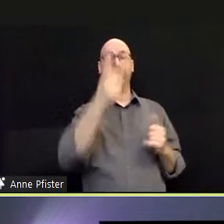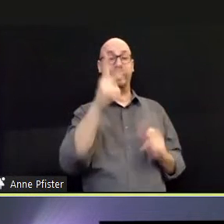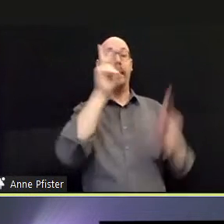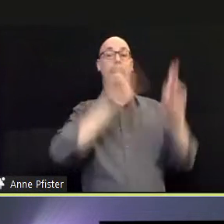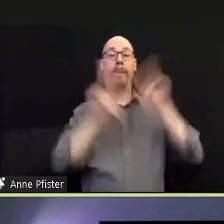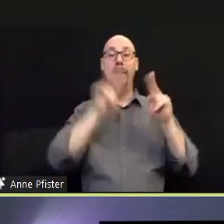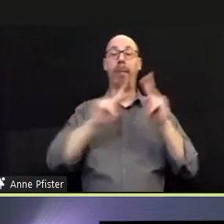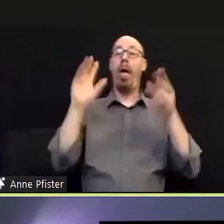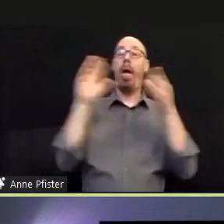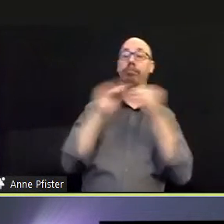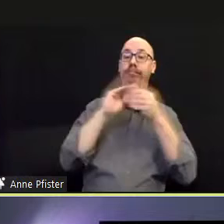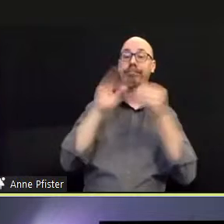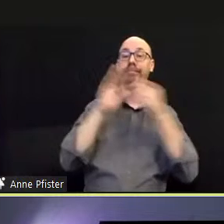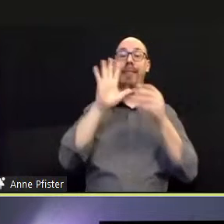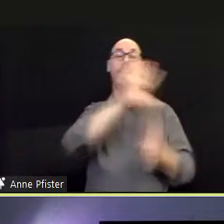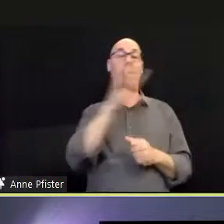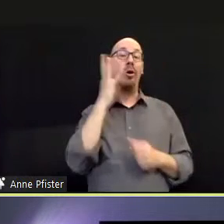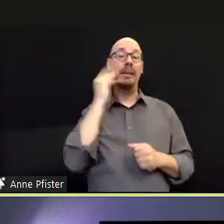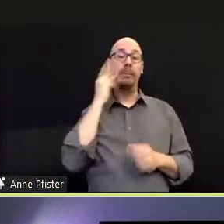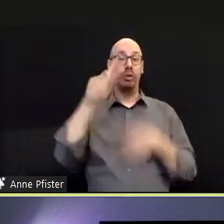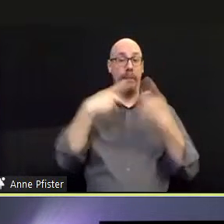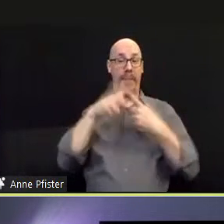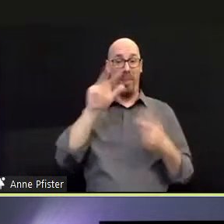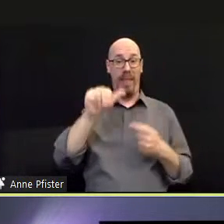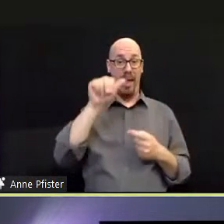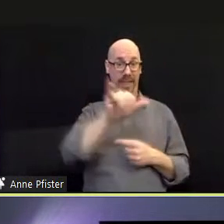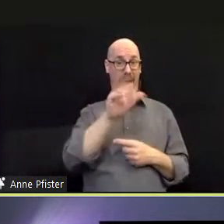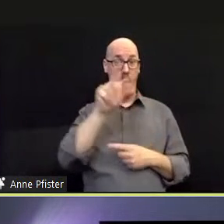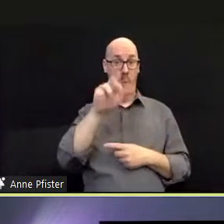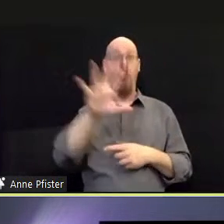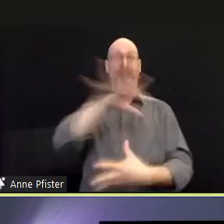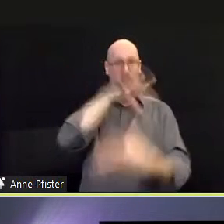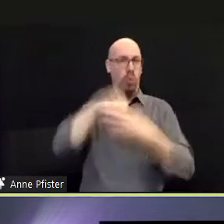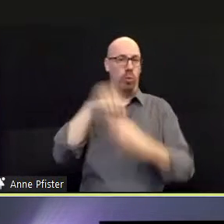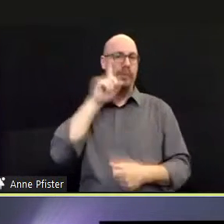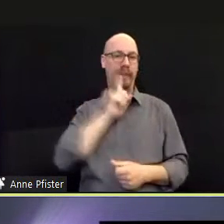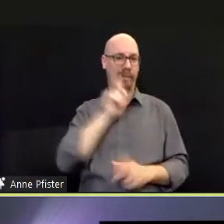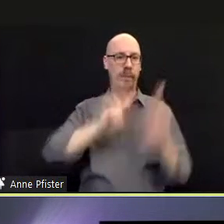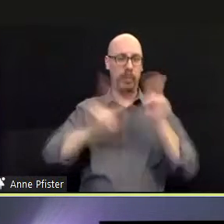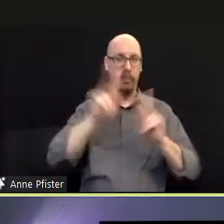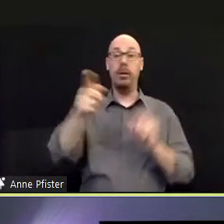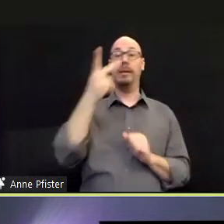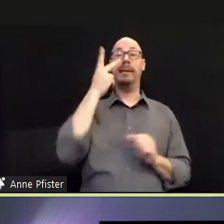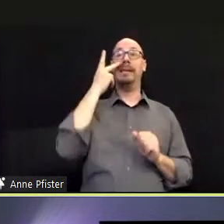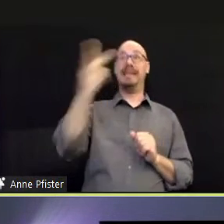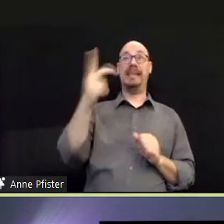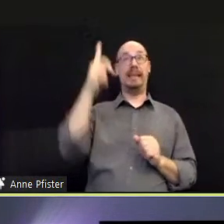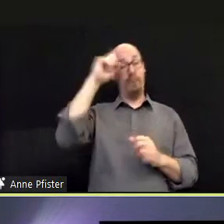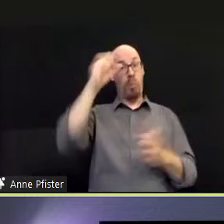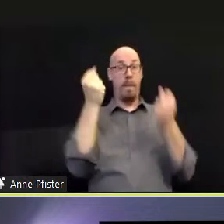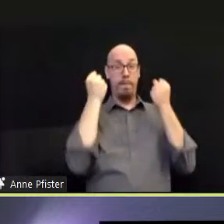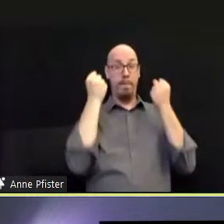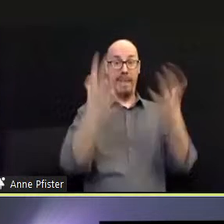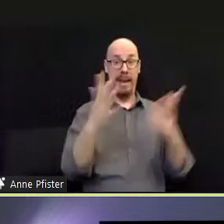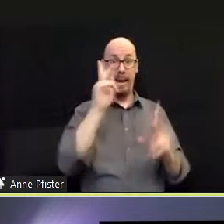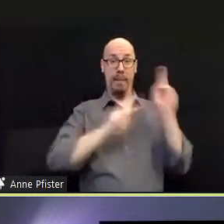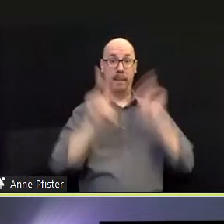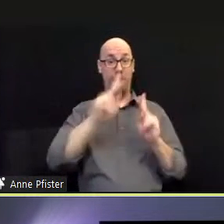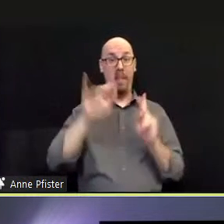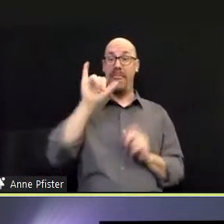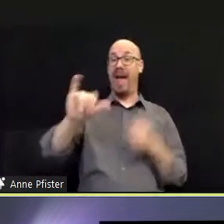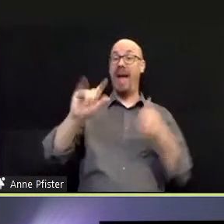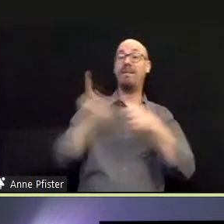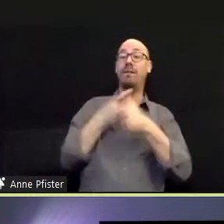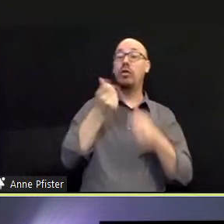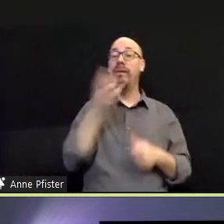of the war, including deaf people, you're seeing that for many of them, these first few days, not